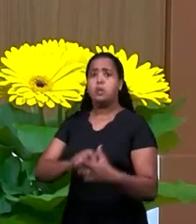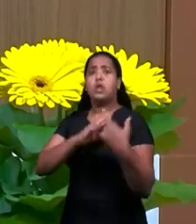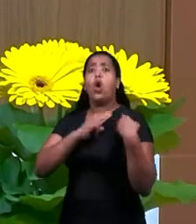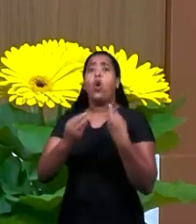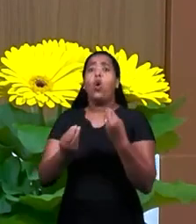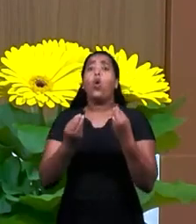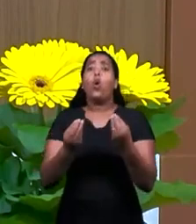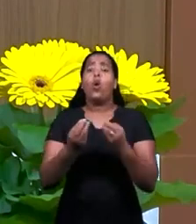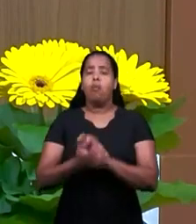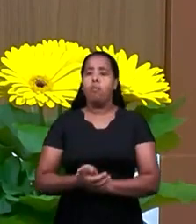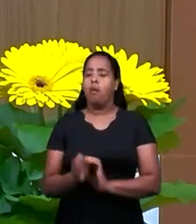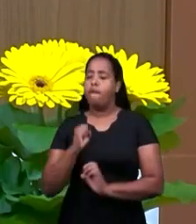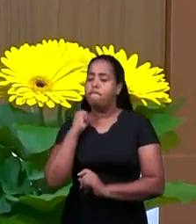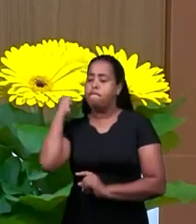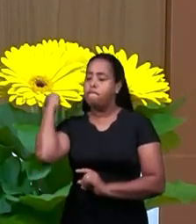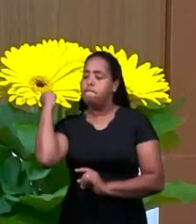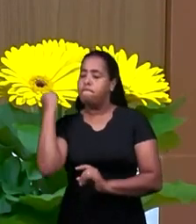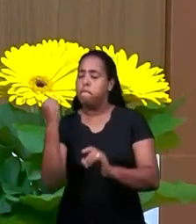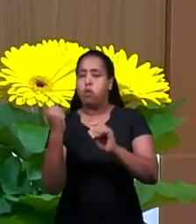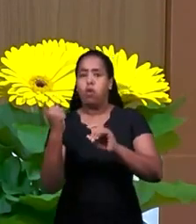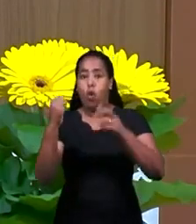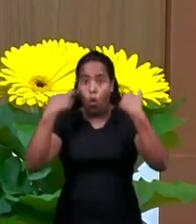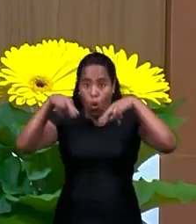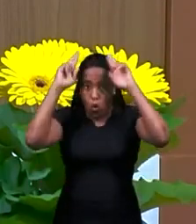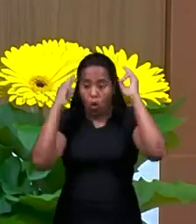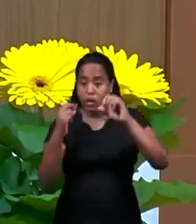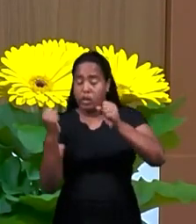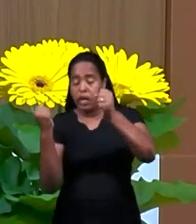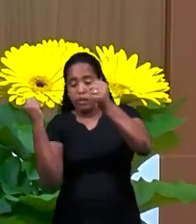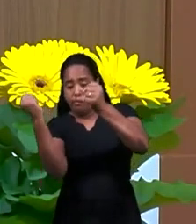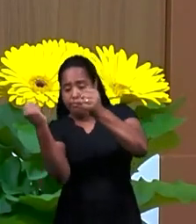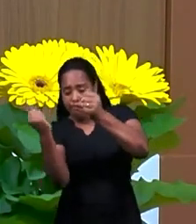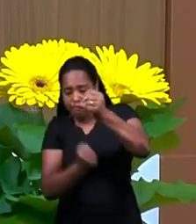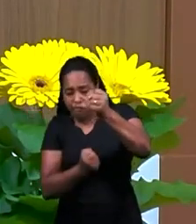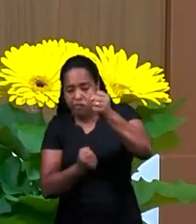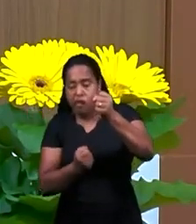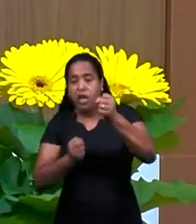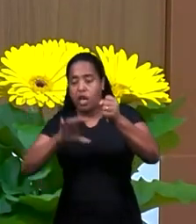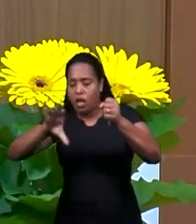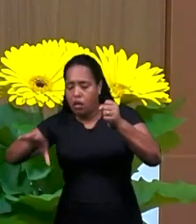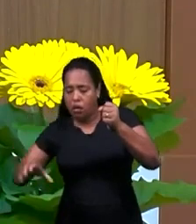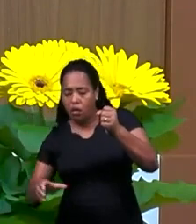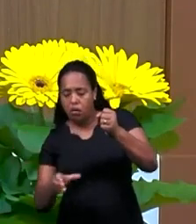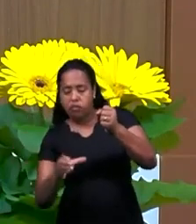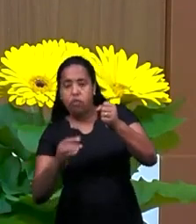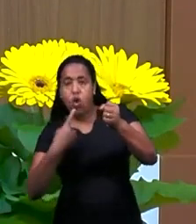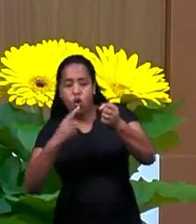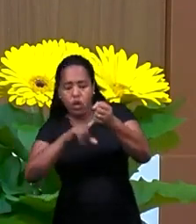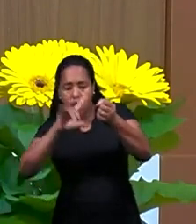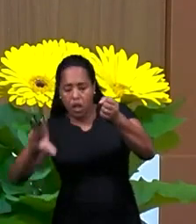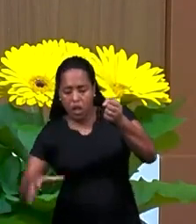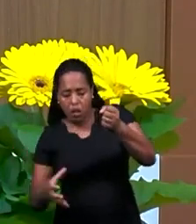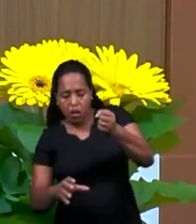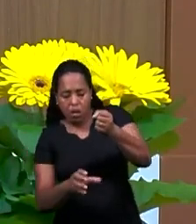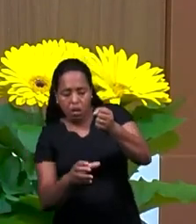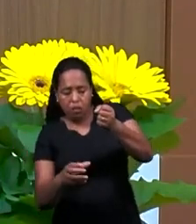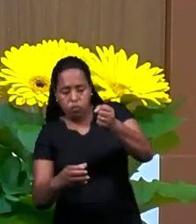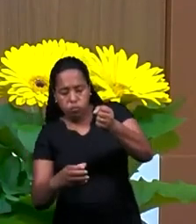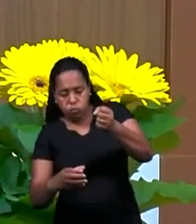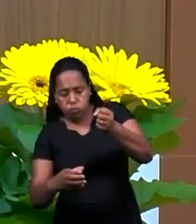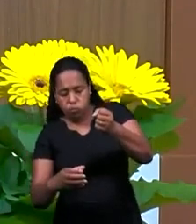How? Killing the lamb, taking the blood and offering to God the